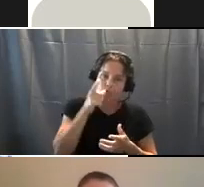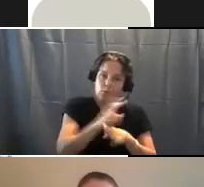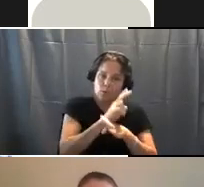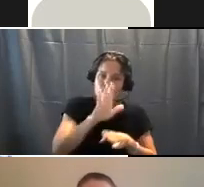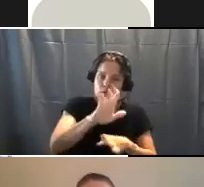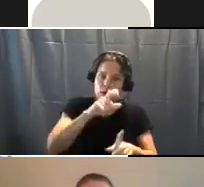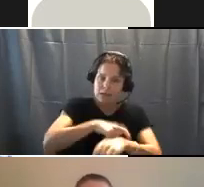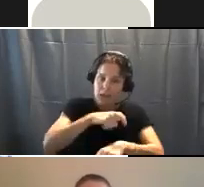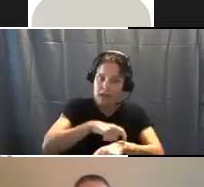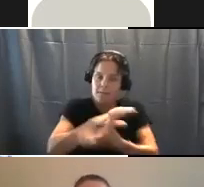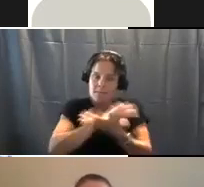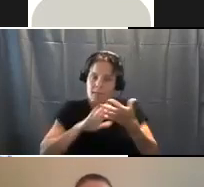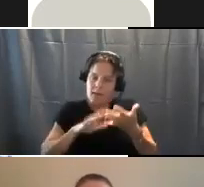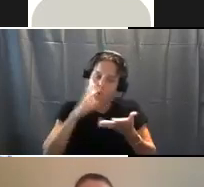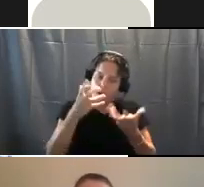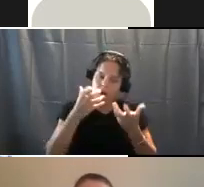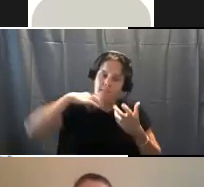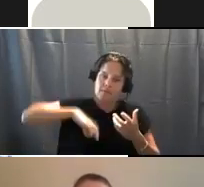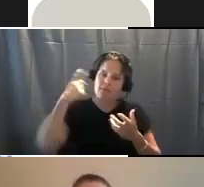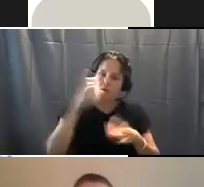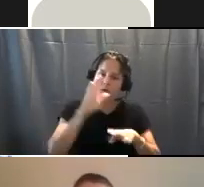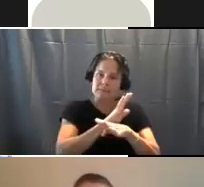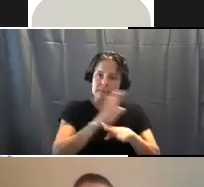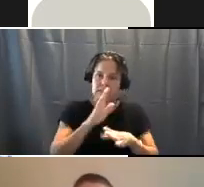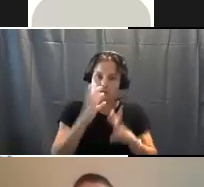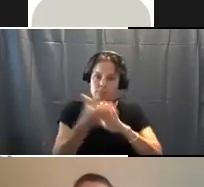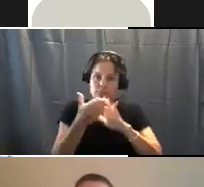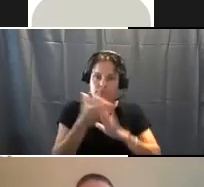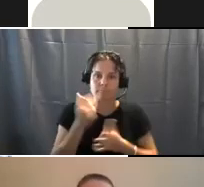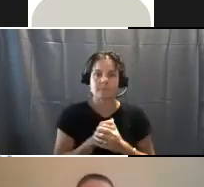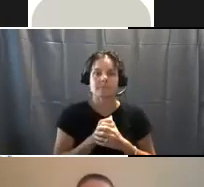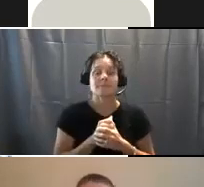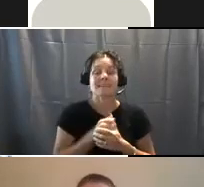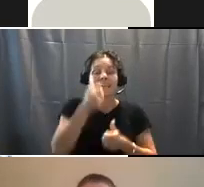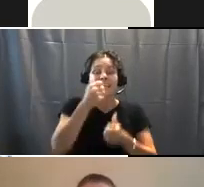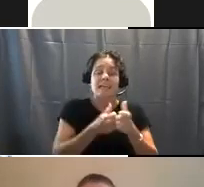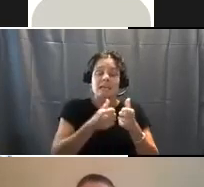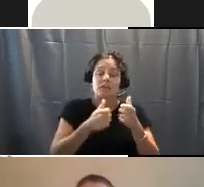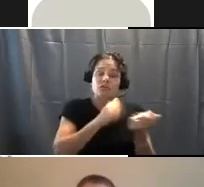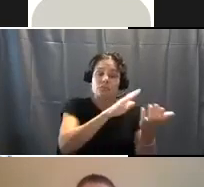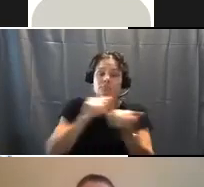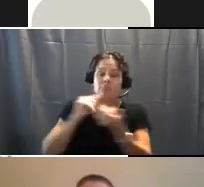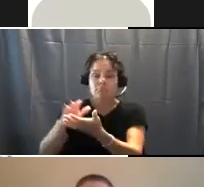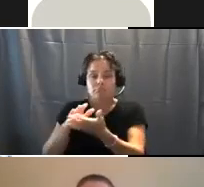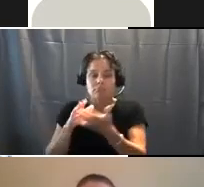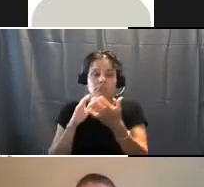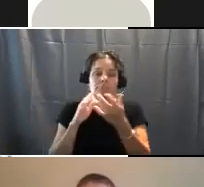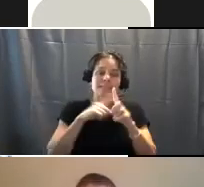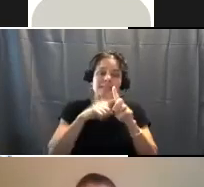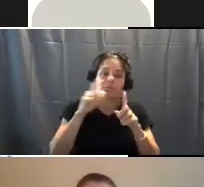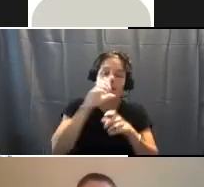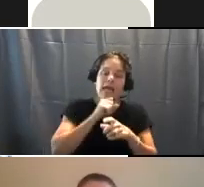Okay, now we know that each platform targets a different demographic. So other organizations, baby boomers, and Gen